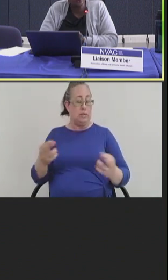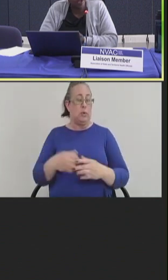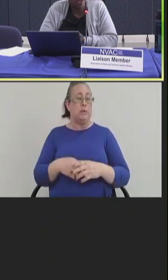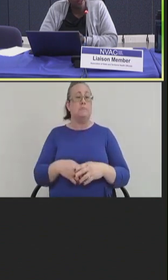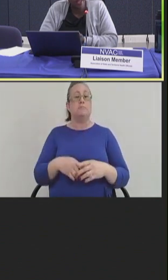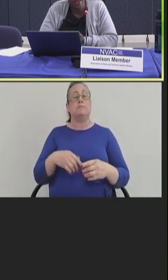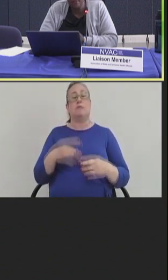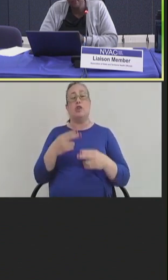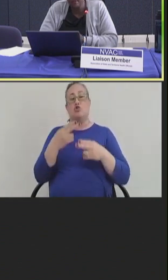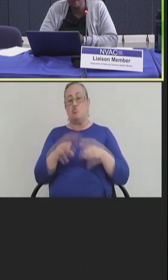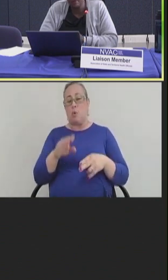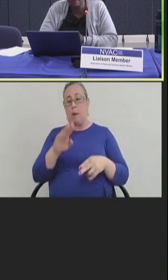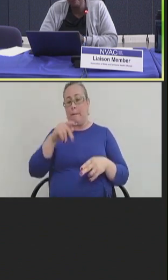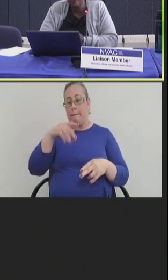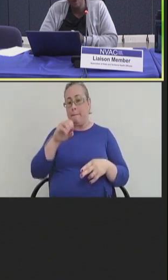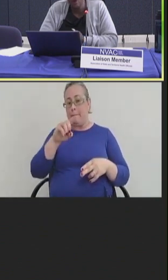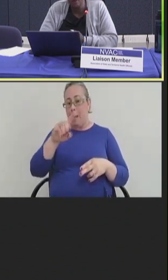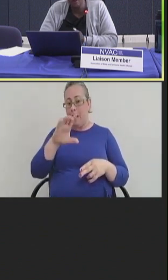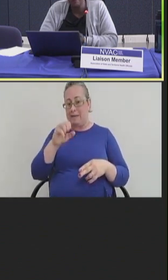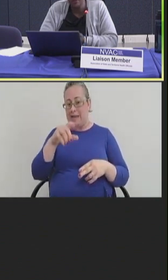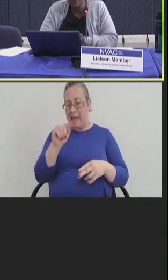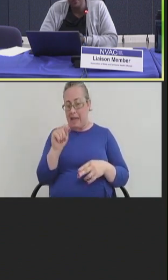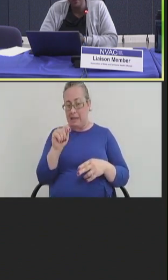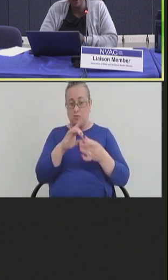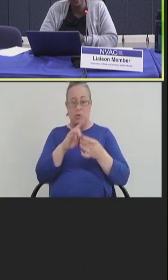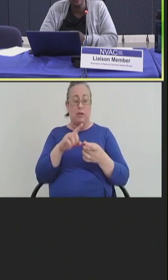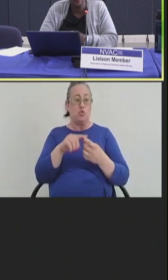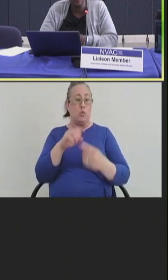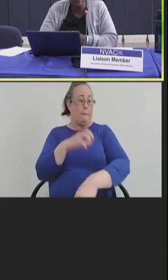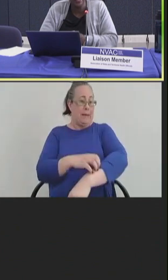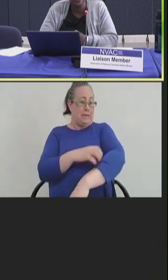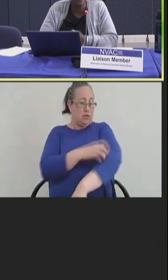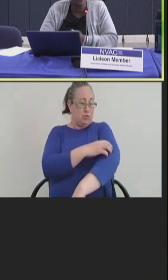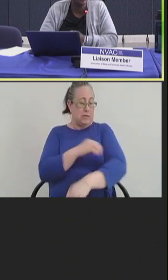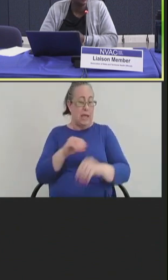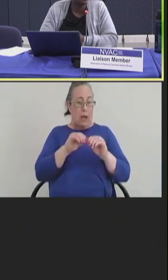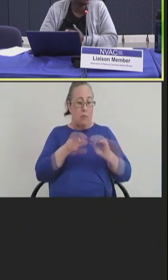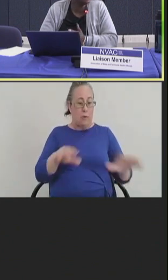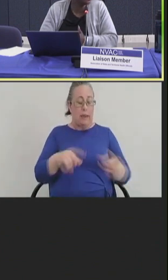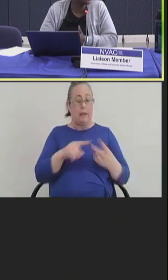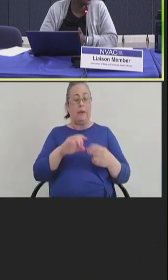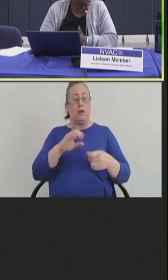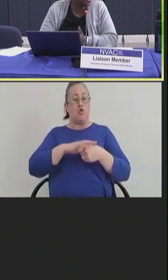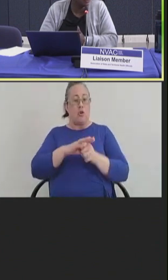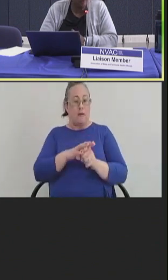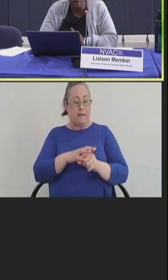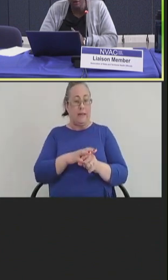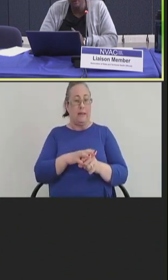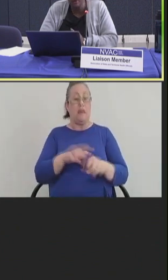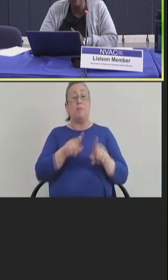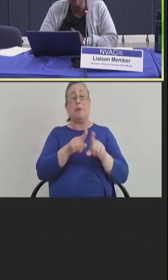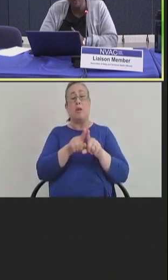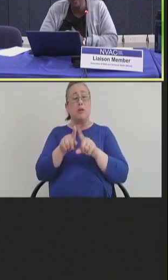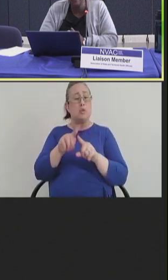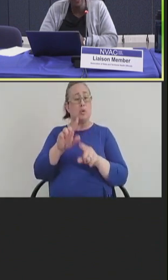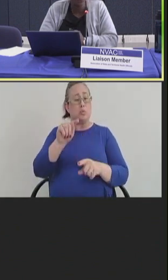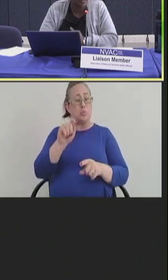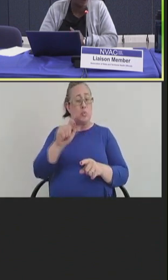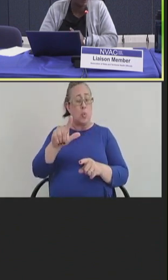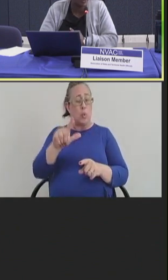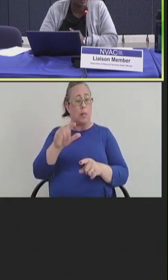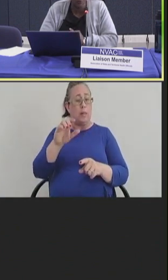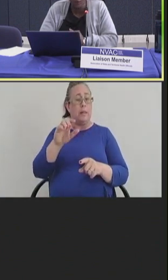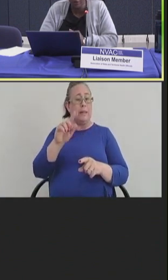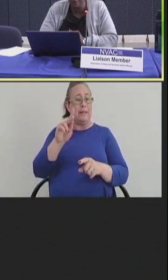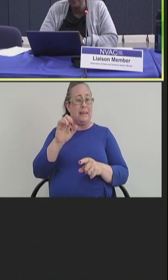short podcasts on measles outbreak, the COVID vaccine, but also a toolkit on the recent measles